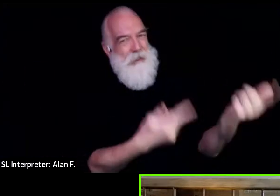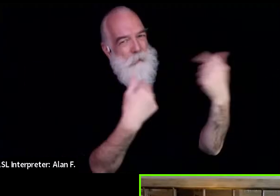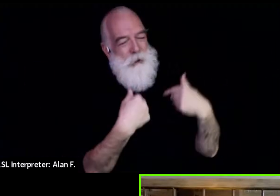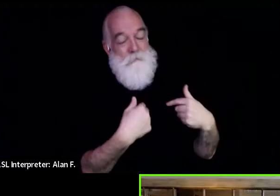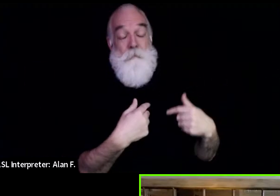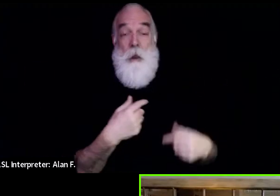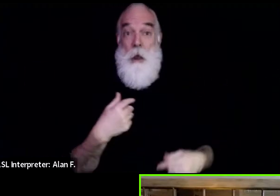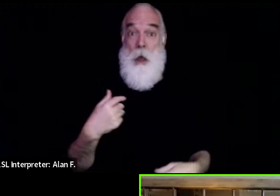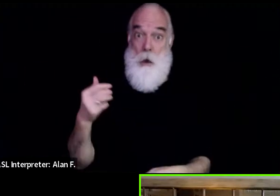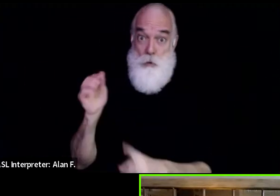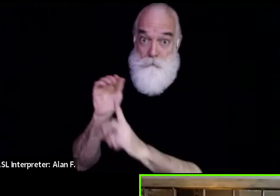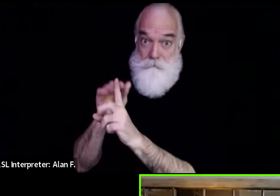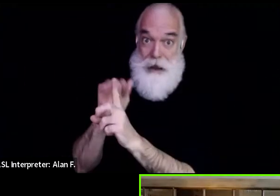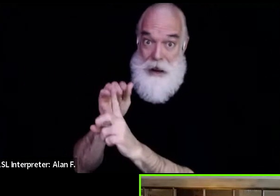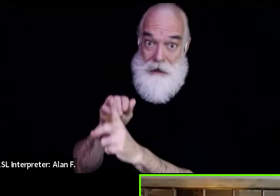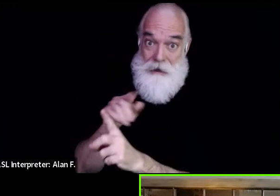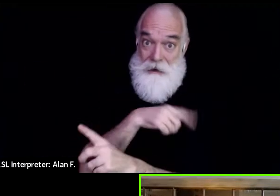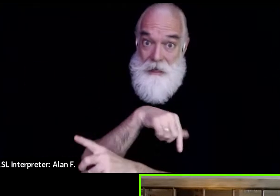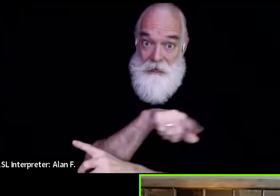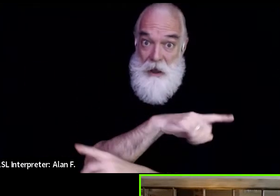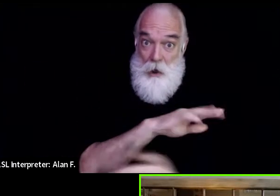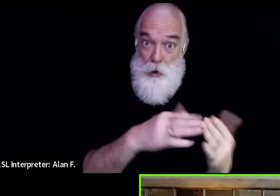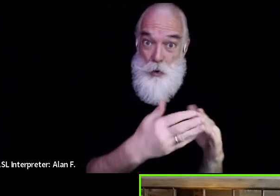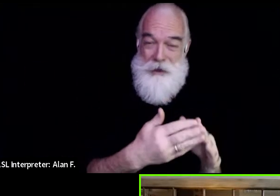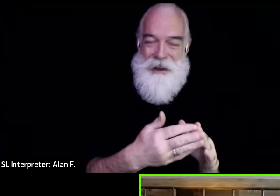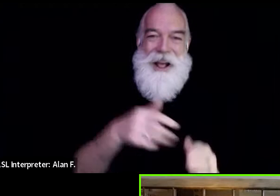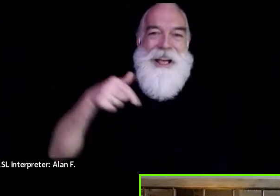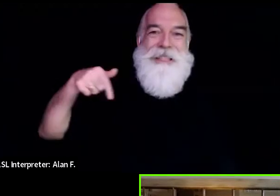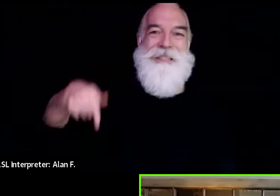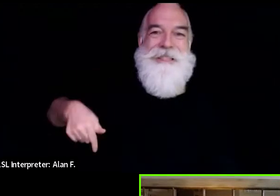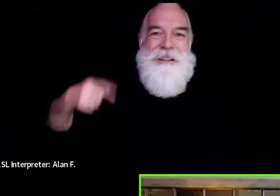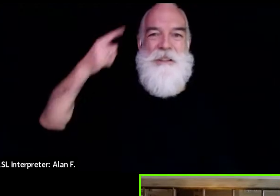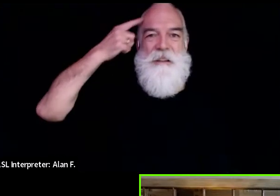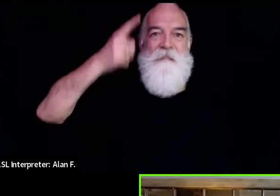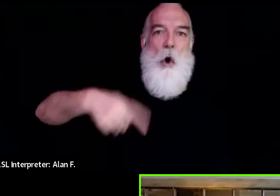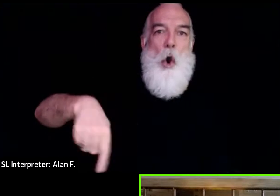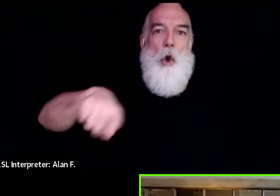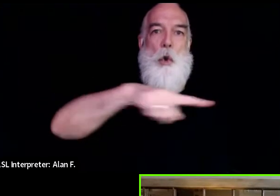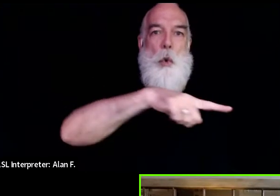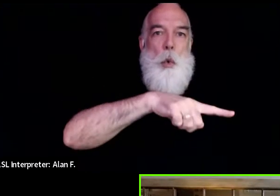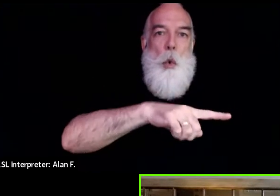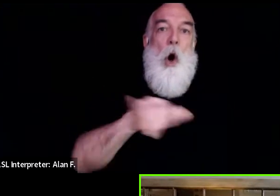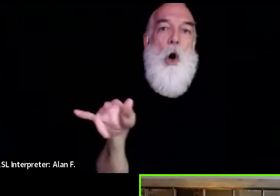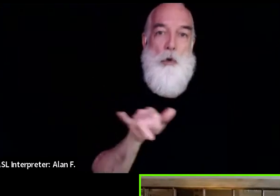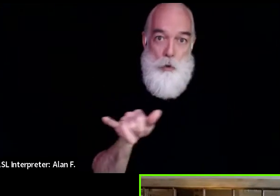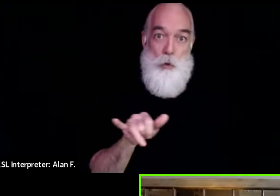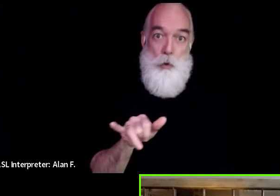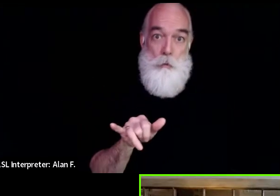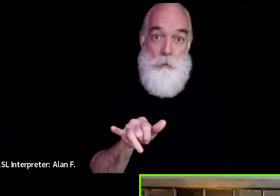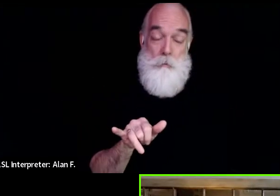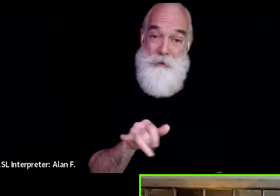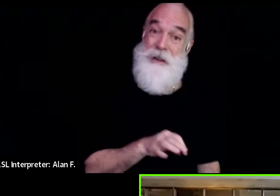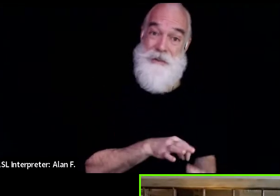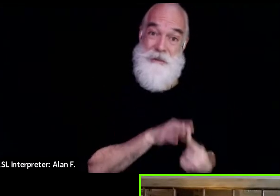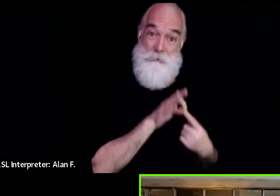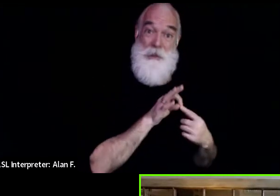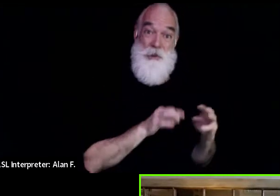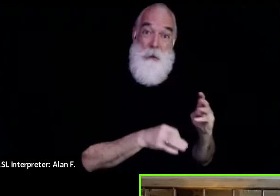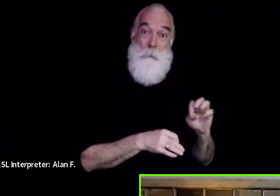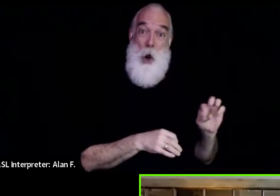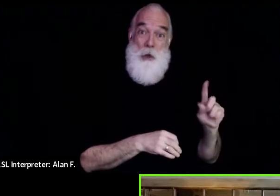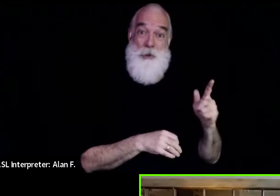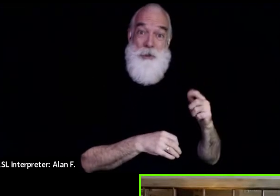it's for them too, because so many people, especially in marginalized communities, it's very difficult for you to get